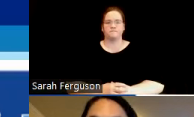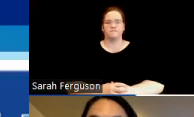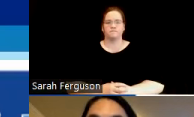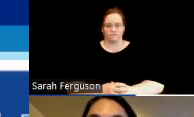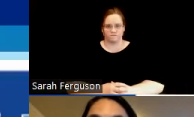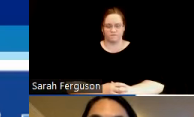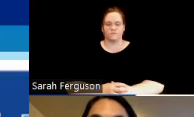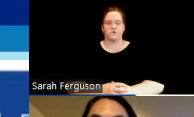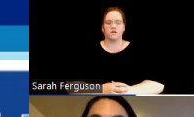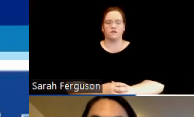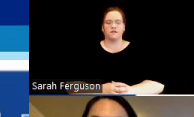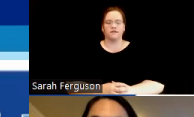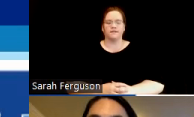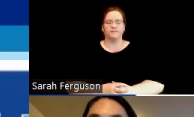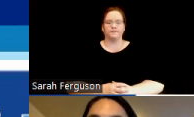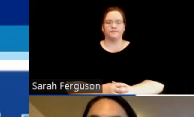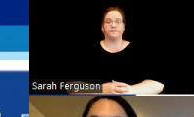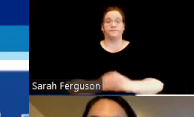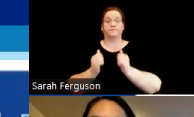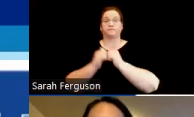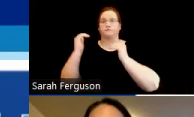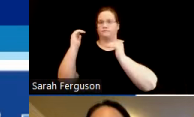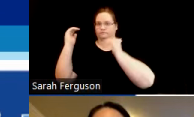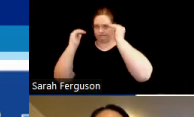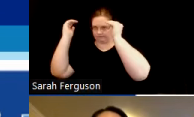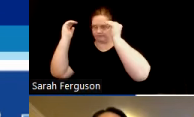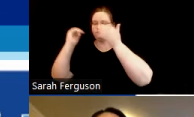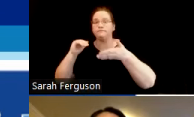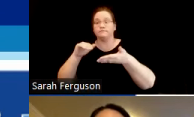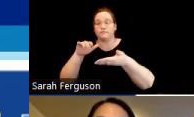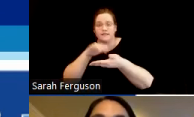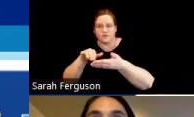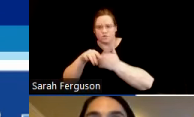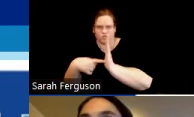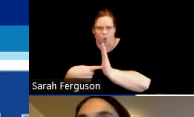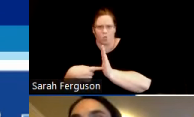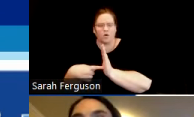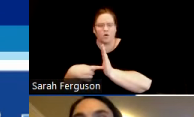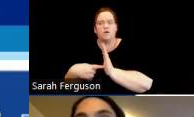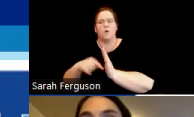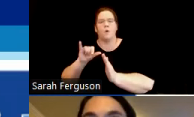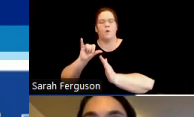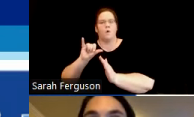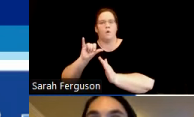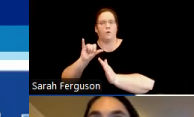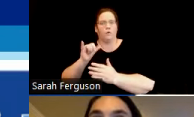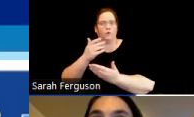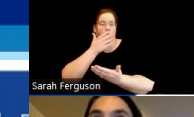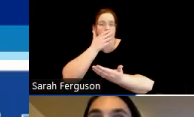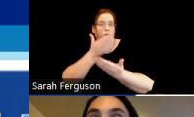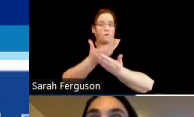So in adults, there have been studies to show that there is an improved antibody